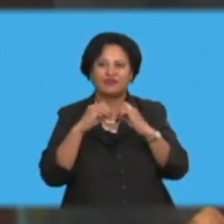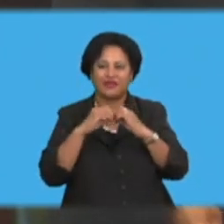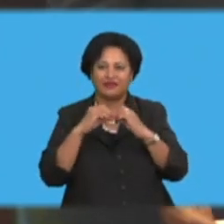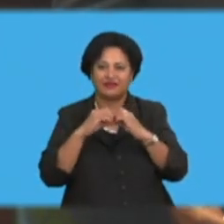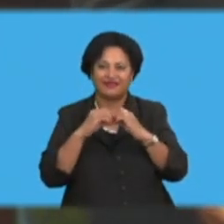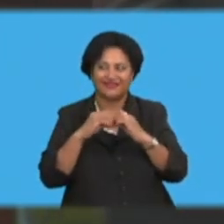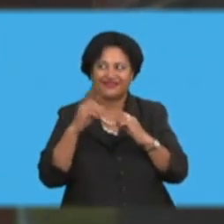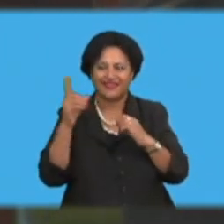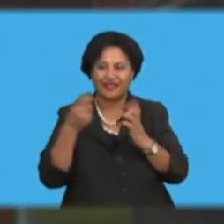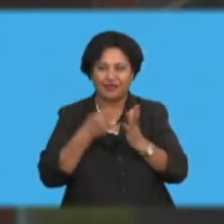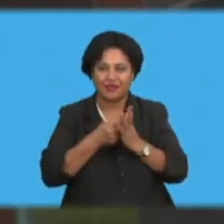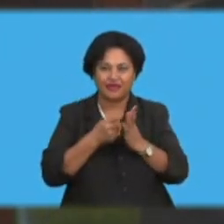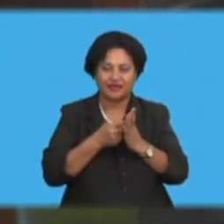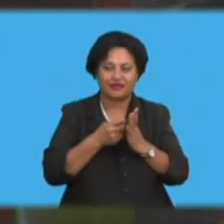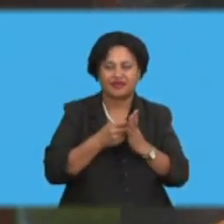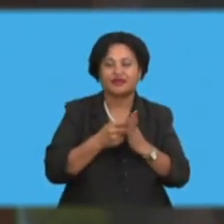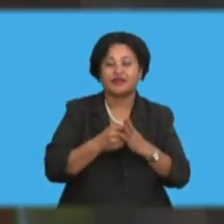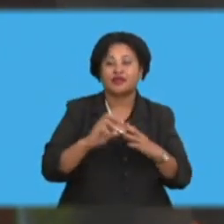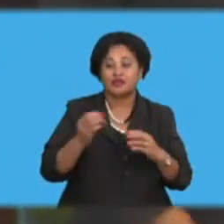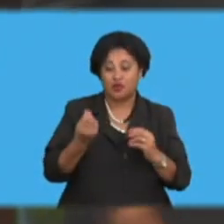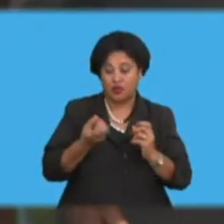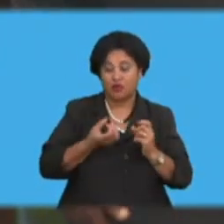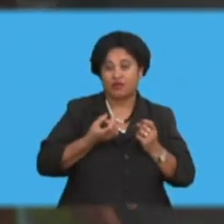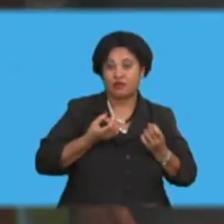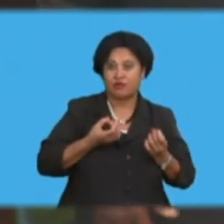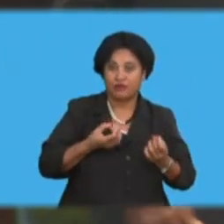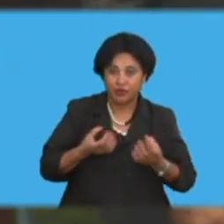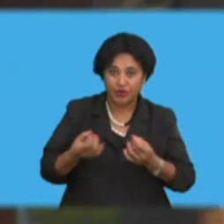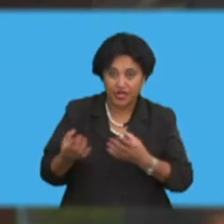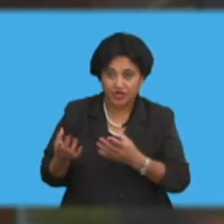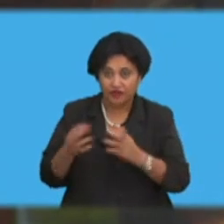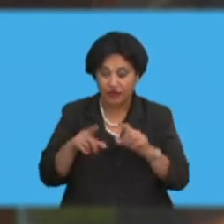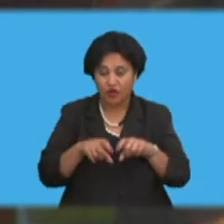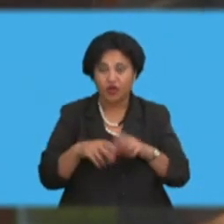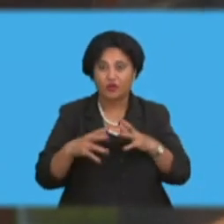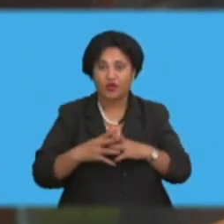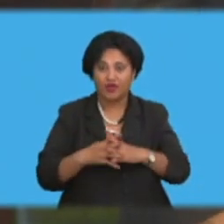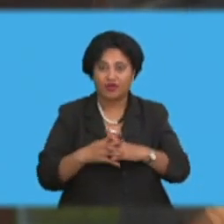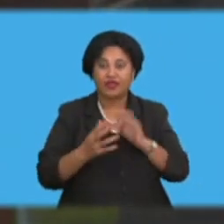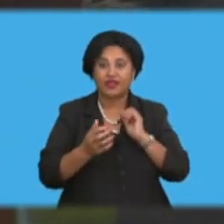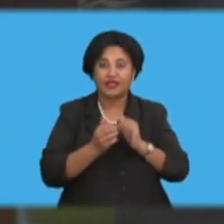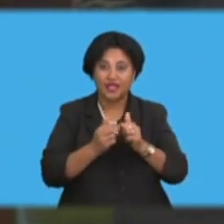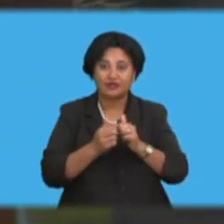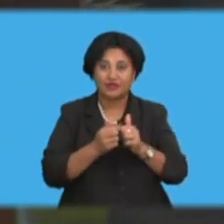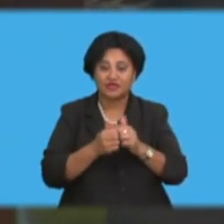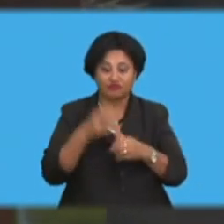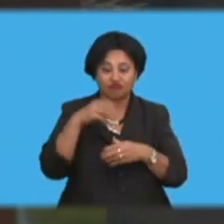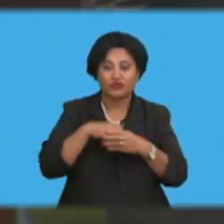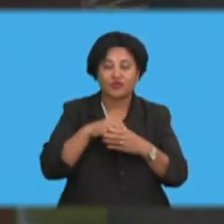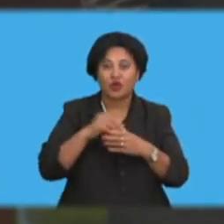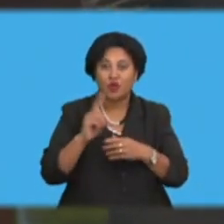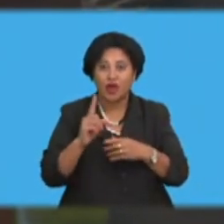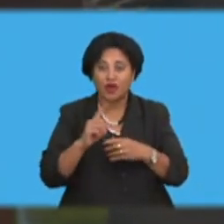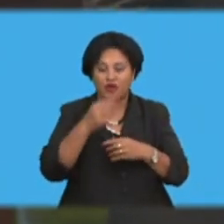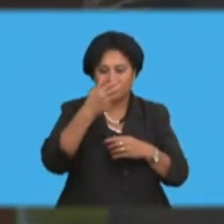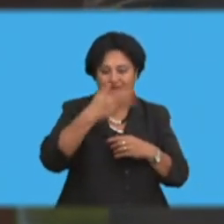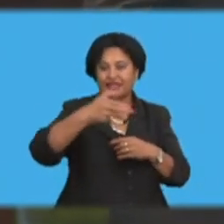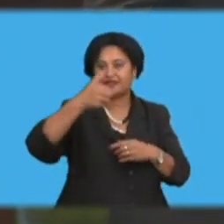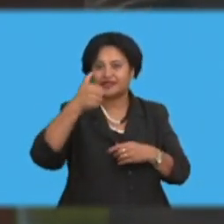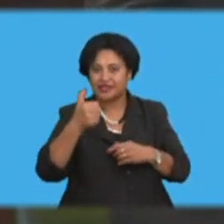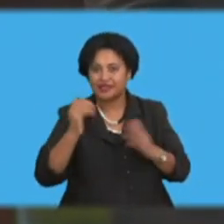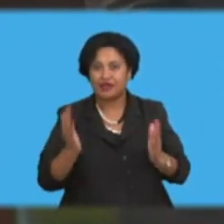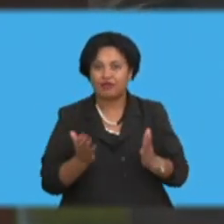team prepared for the Commonwealth Games. The Fiji contingent consists of 96